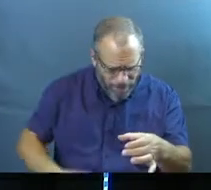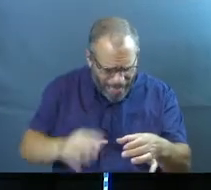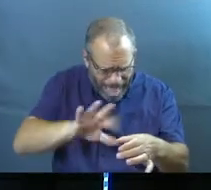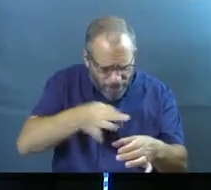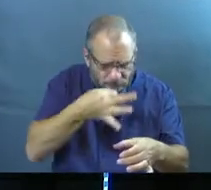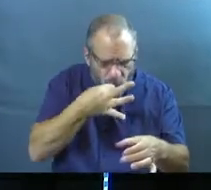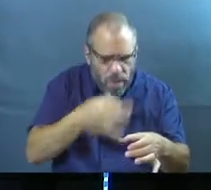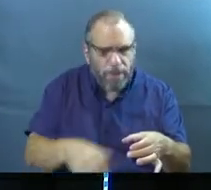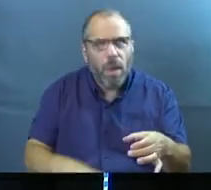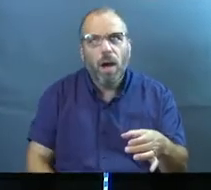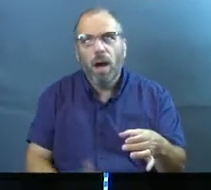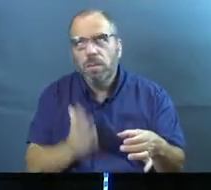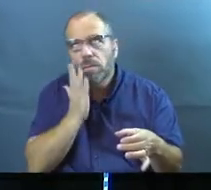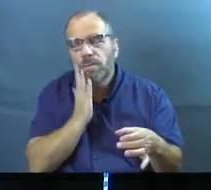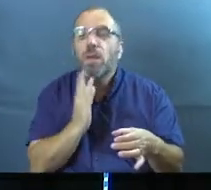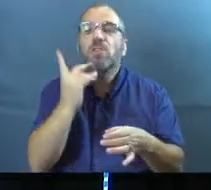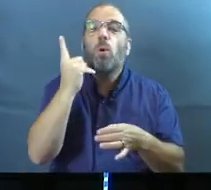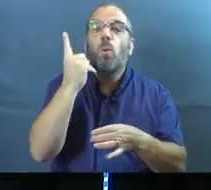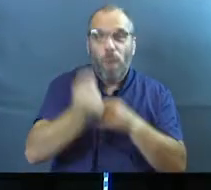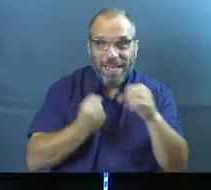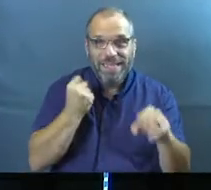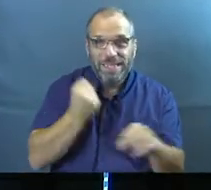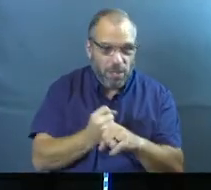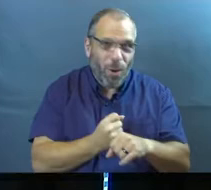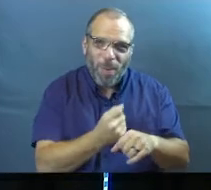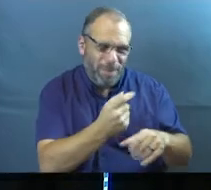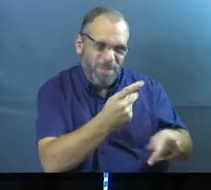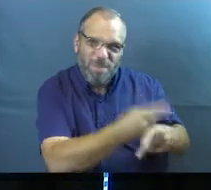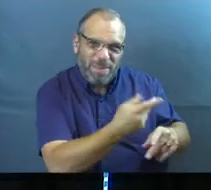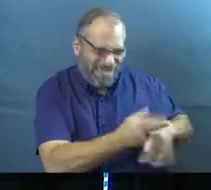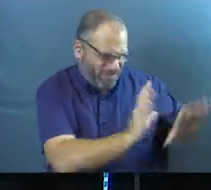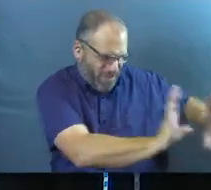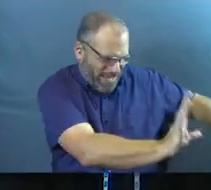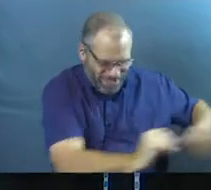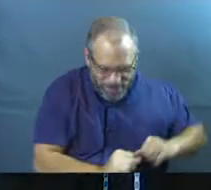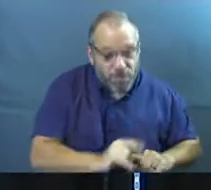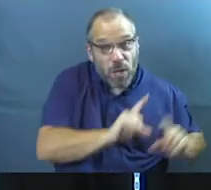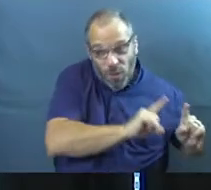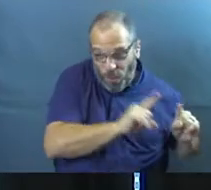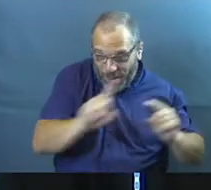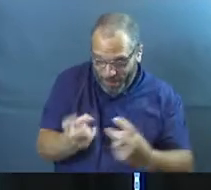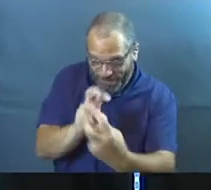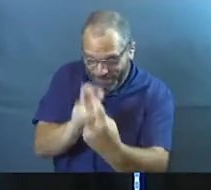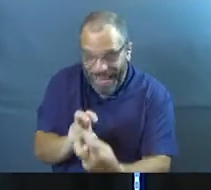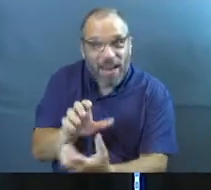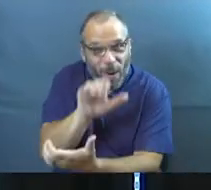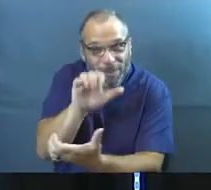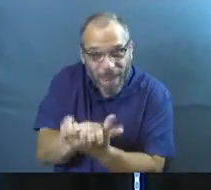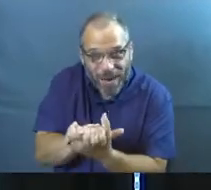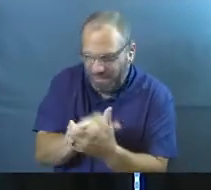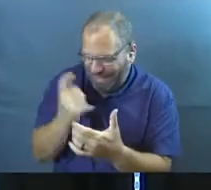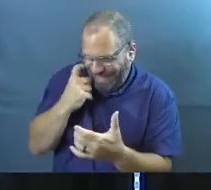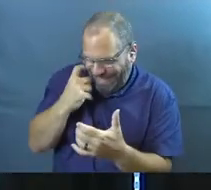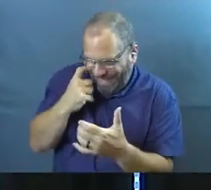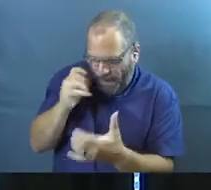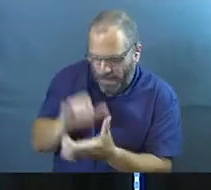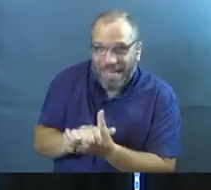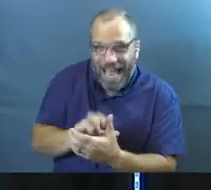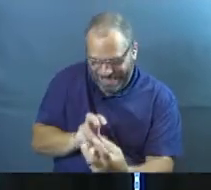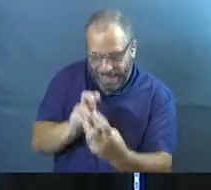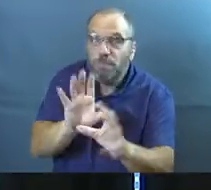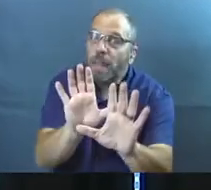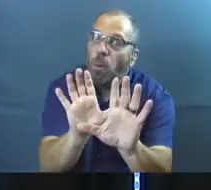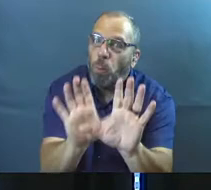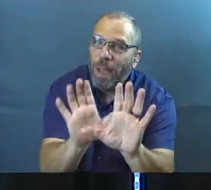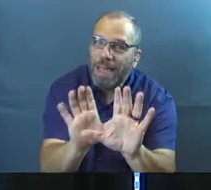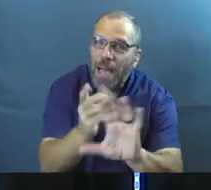good. And so we're going there one year, and we got the babysitter, and we're early on, right, and in our marriage, and I remember us sitting there, and this